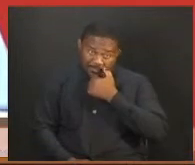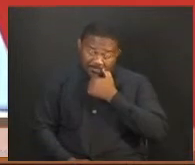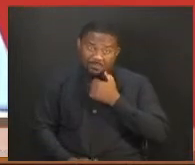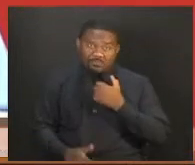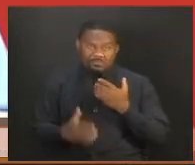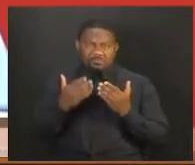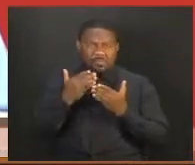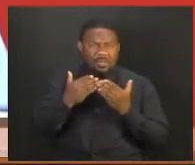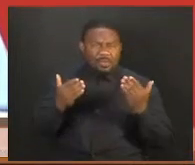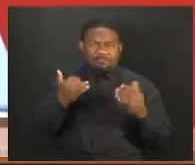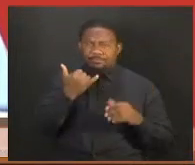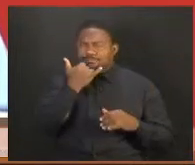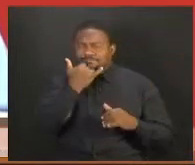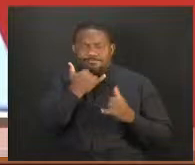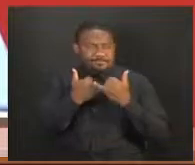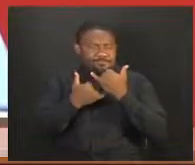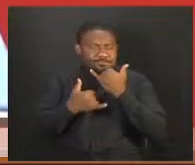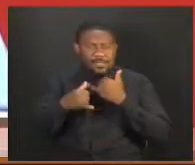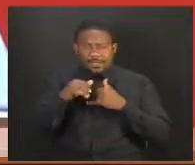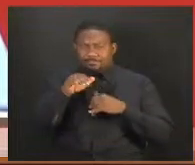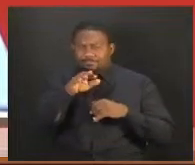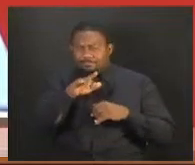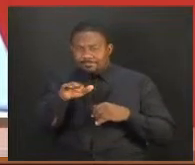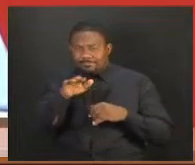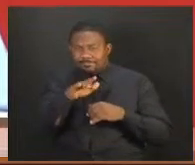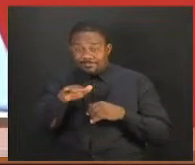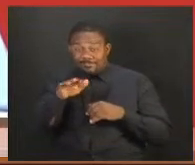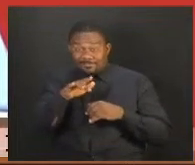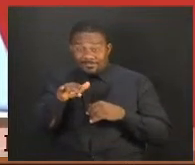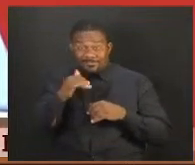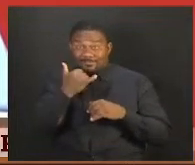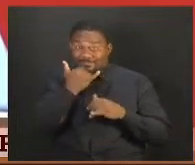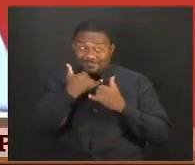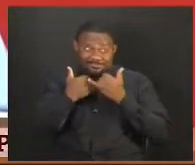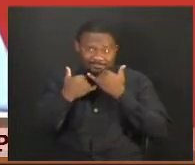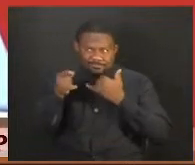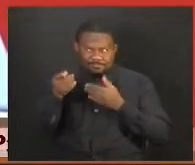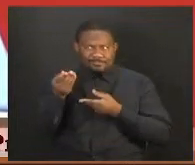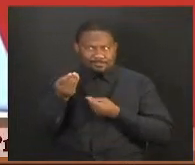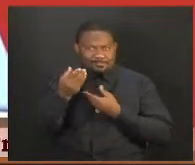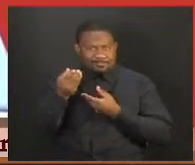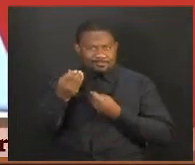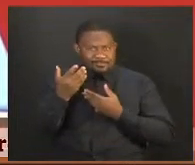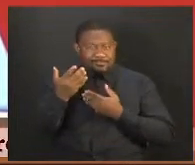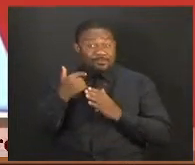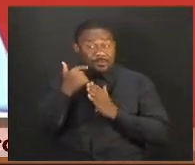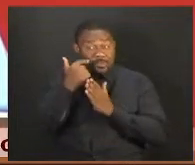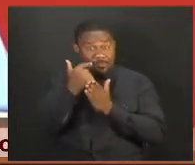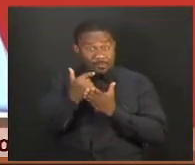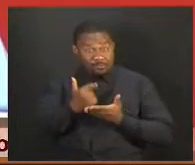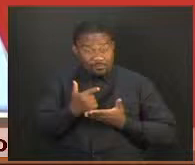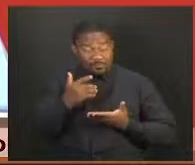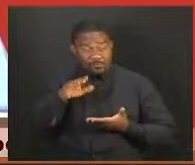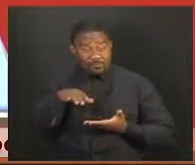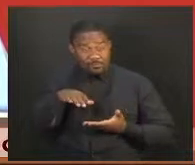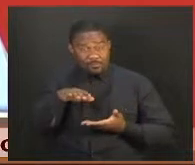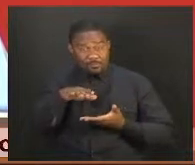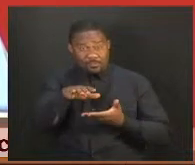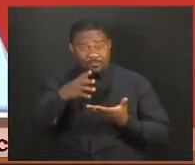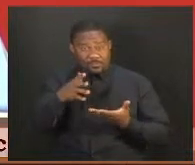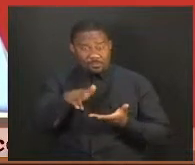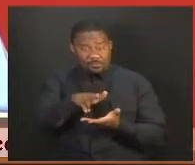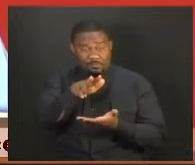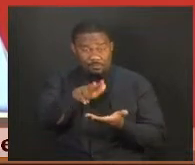mistakes, errors in the list that was submitted and